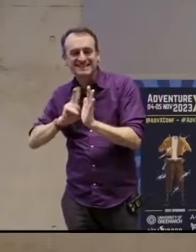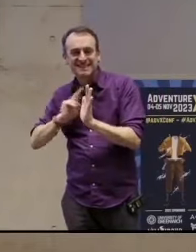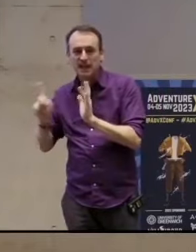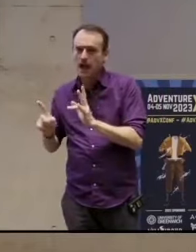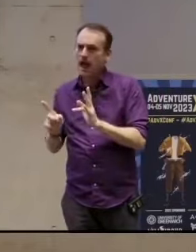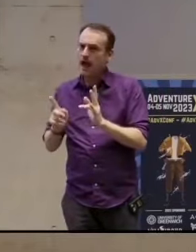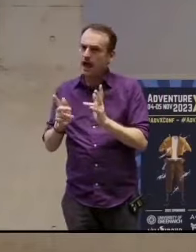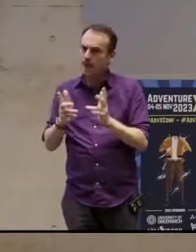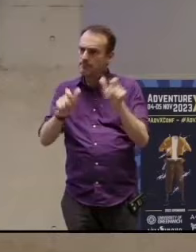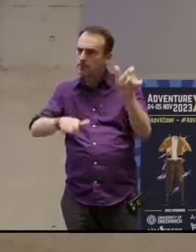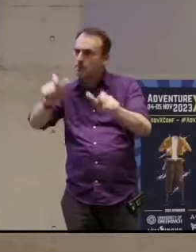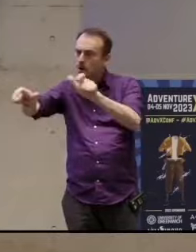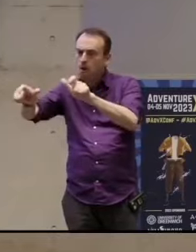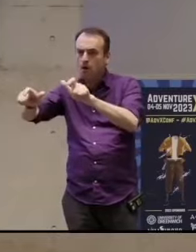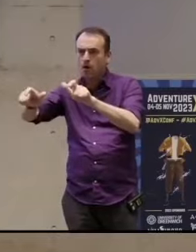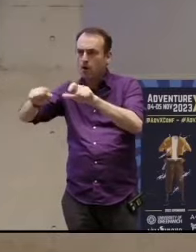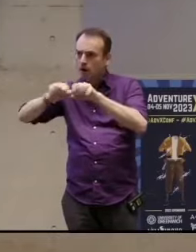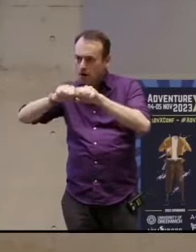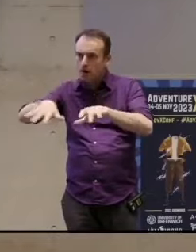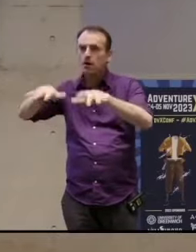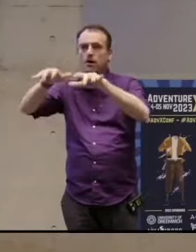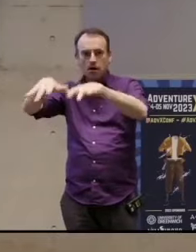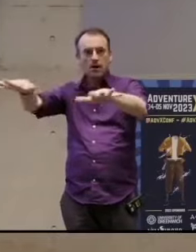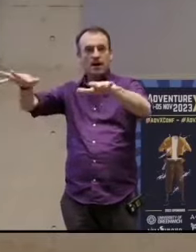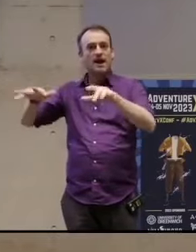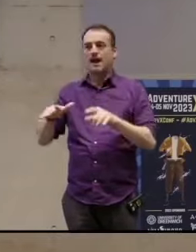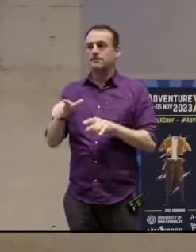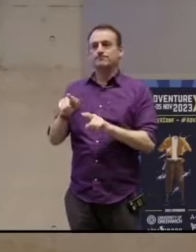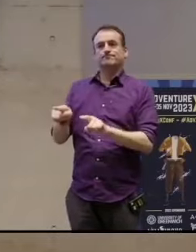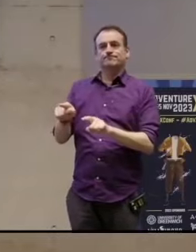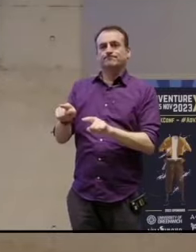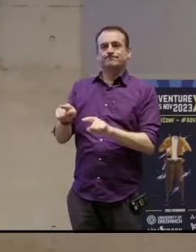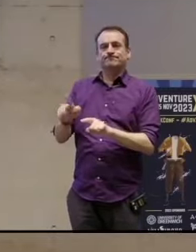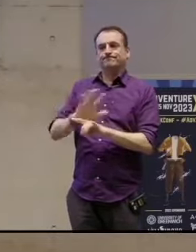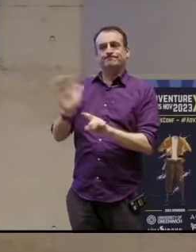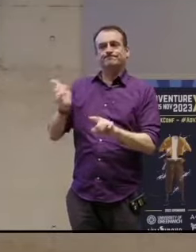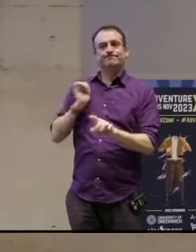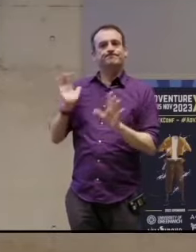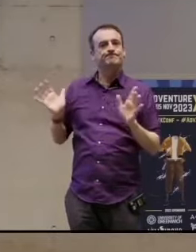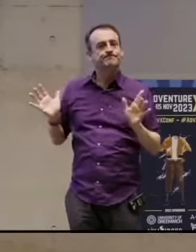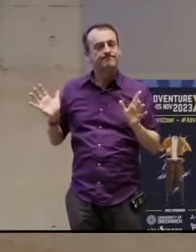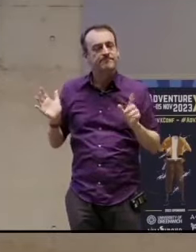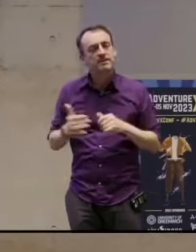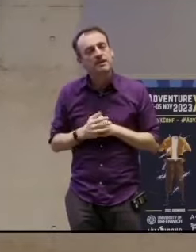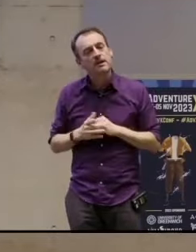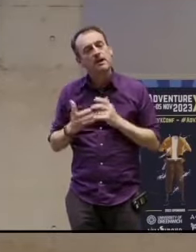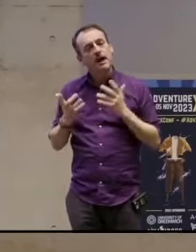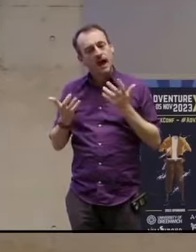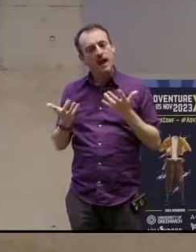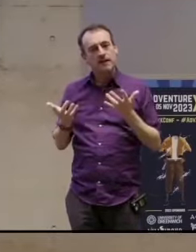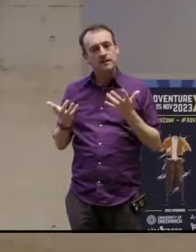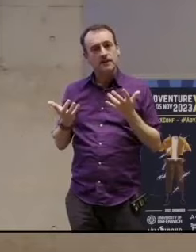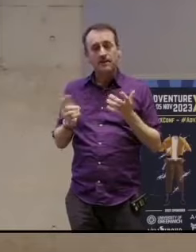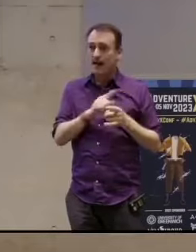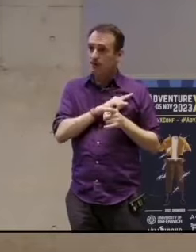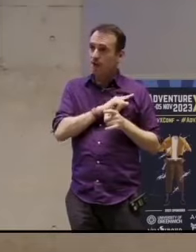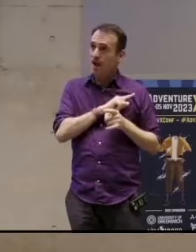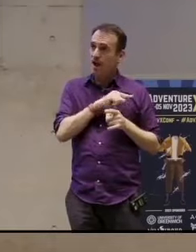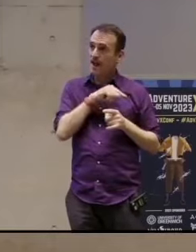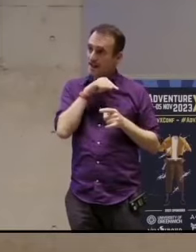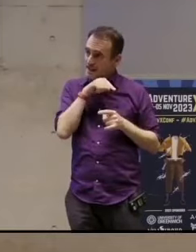just awesome and something we couldn't have predicted. And reaching people is partly why we made Before I